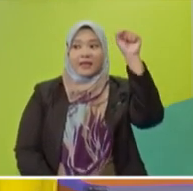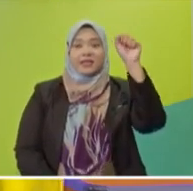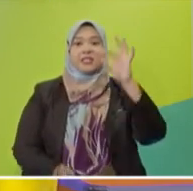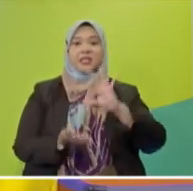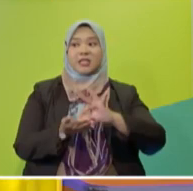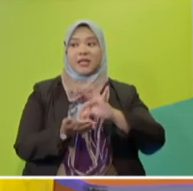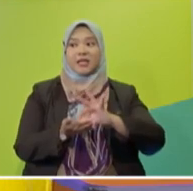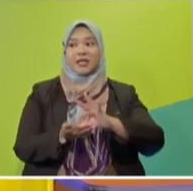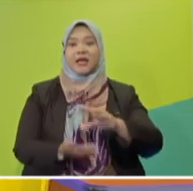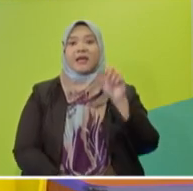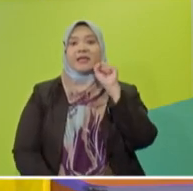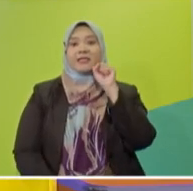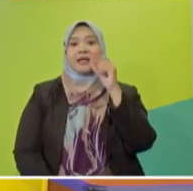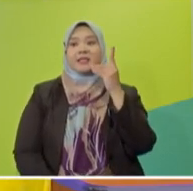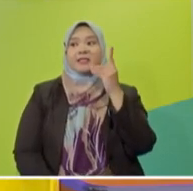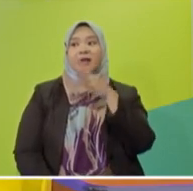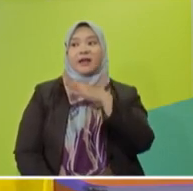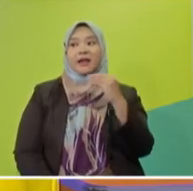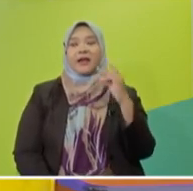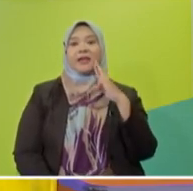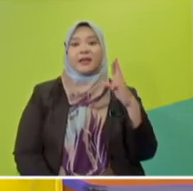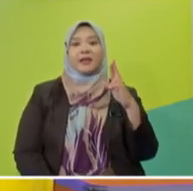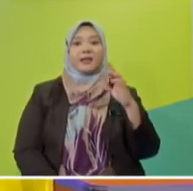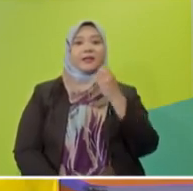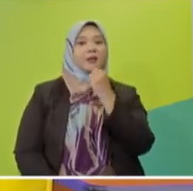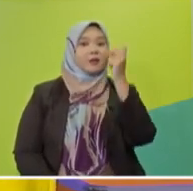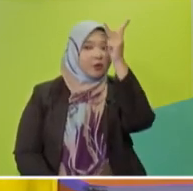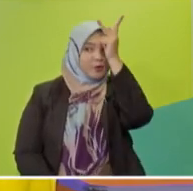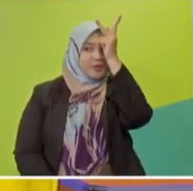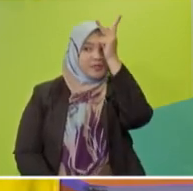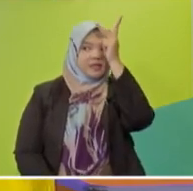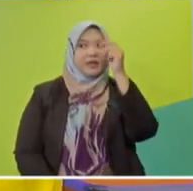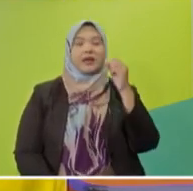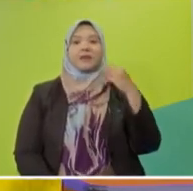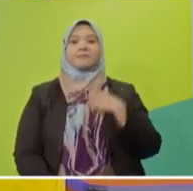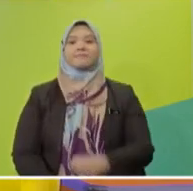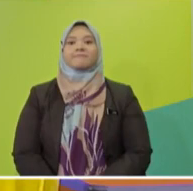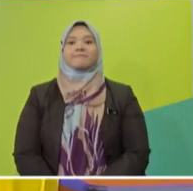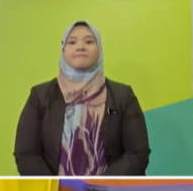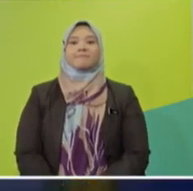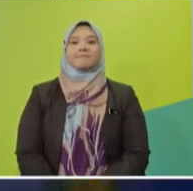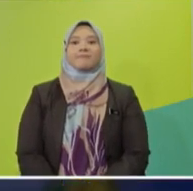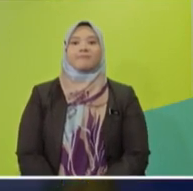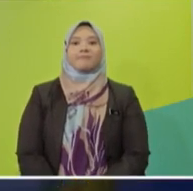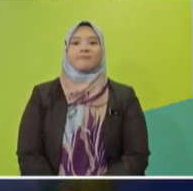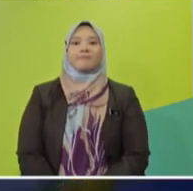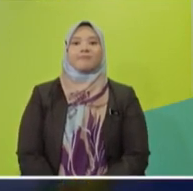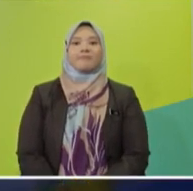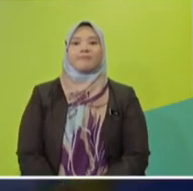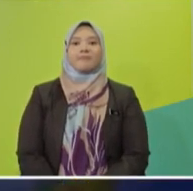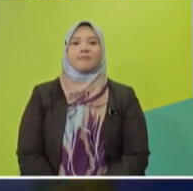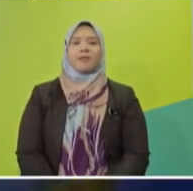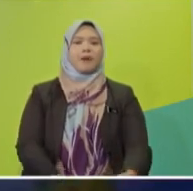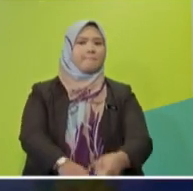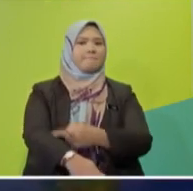his rat. Pet show, look at all the pets. Oh, okay. There's only 2 action.